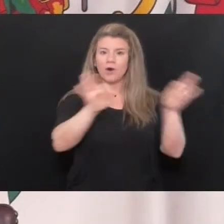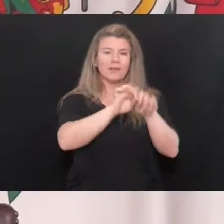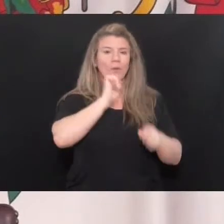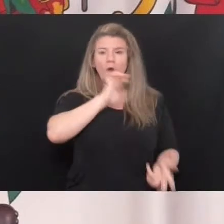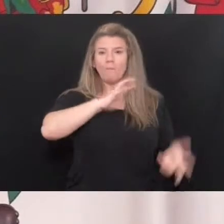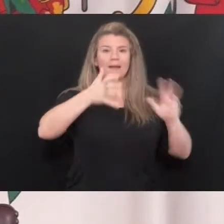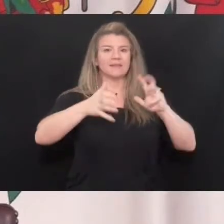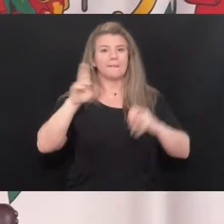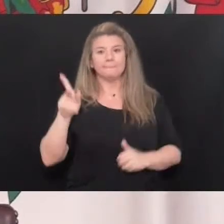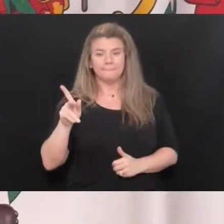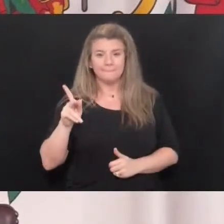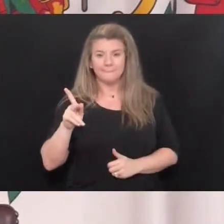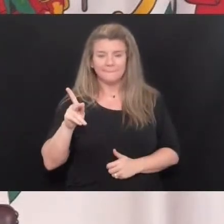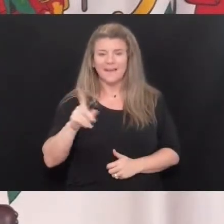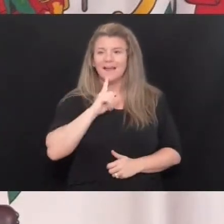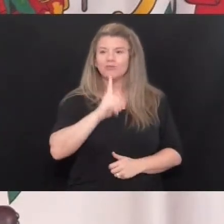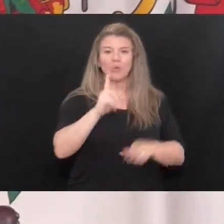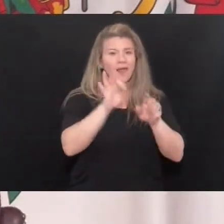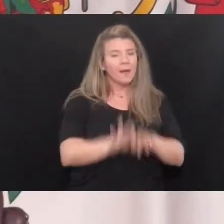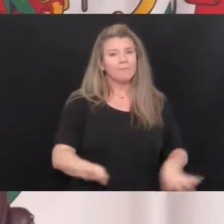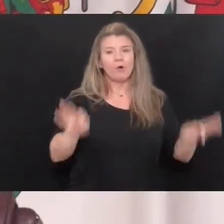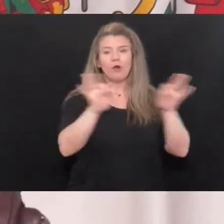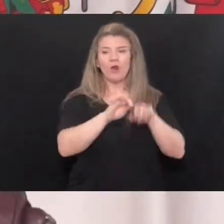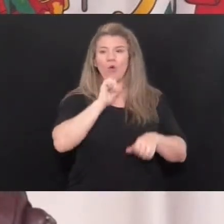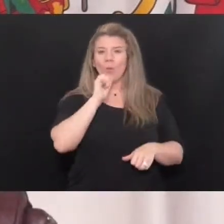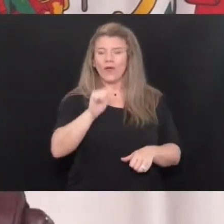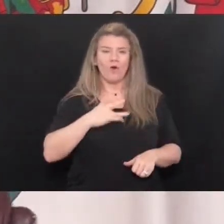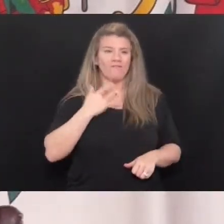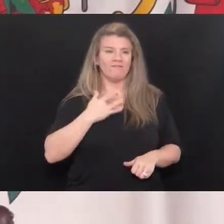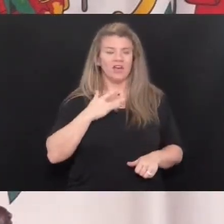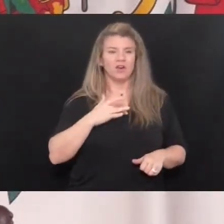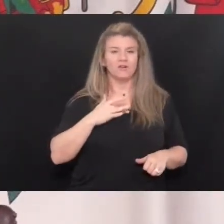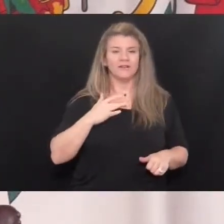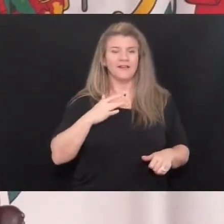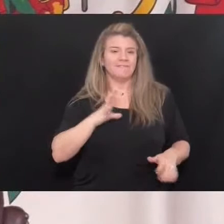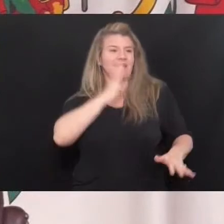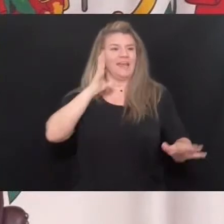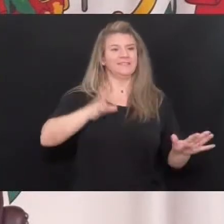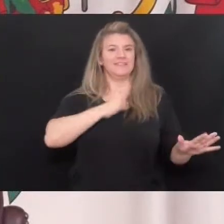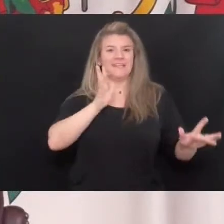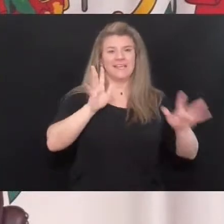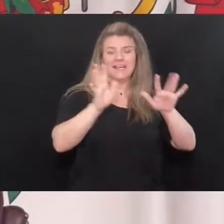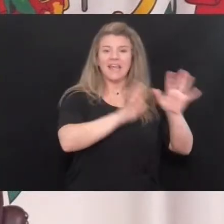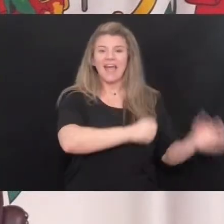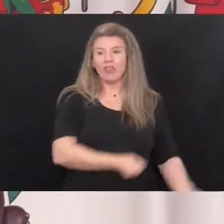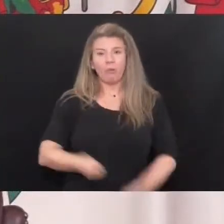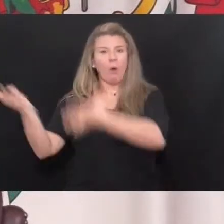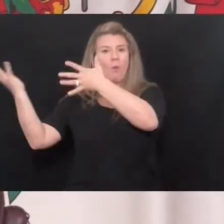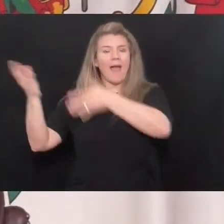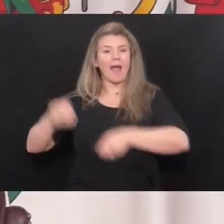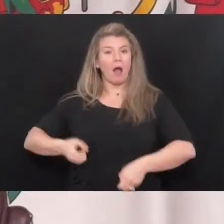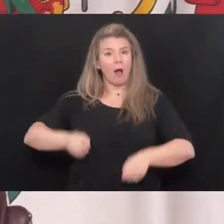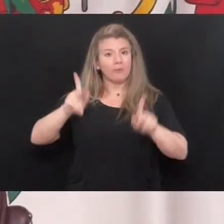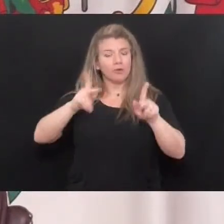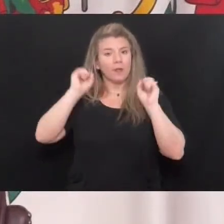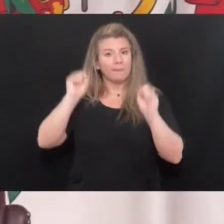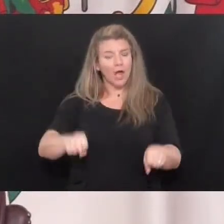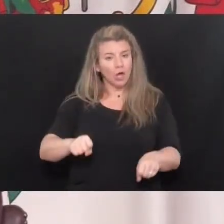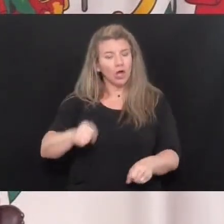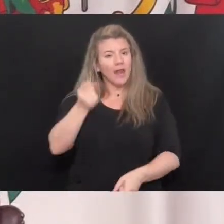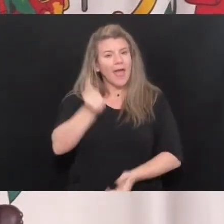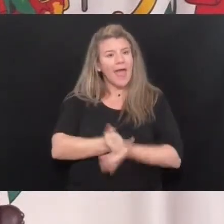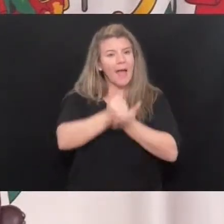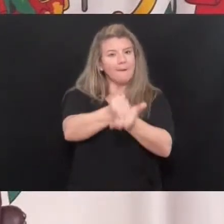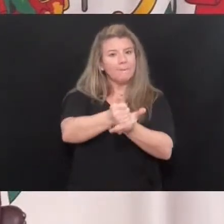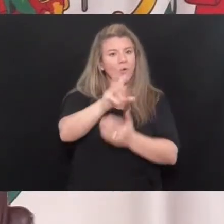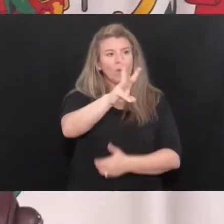up. It's really important that we don't get frivolous and ever say and throw away an opportunity that could right side West